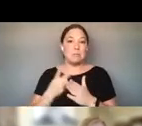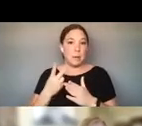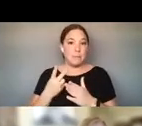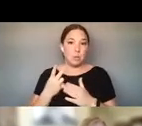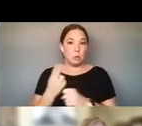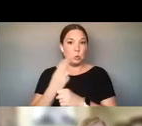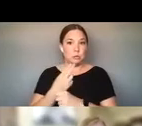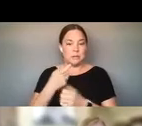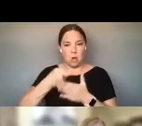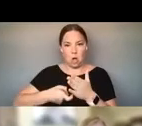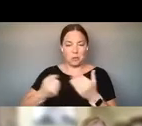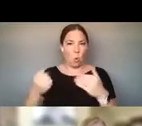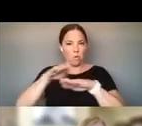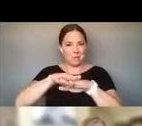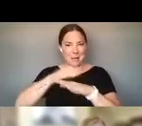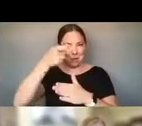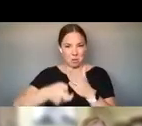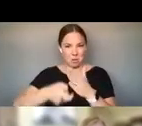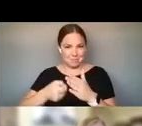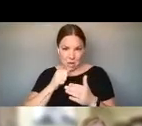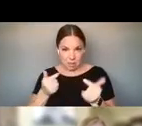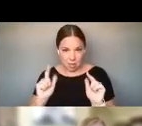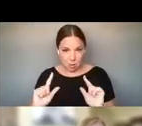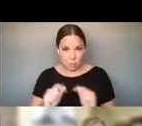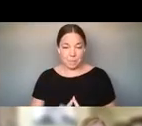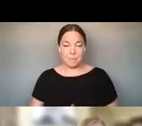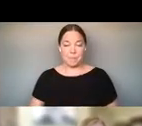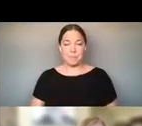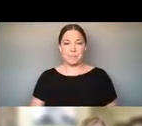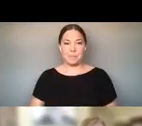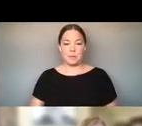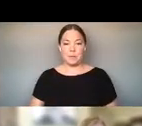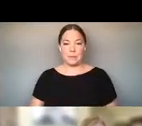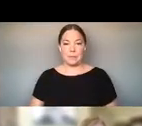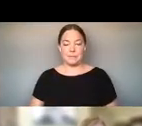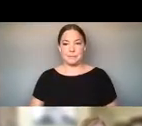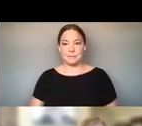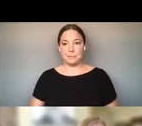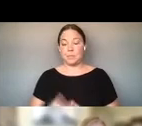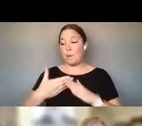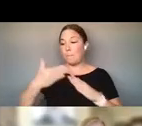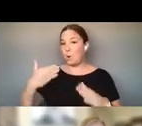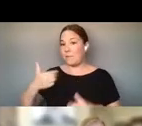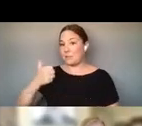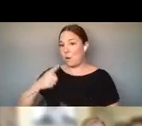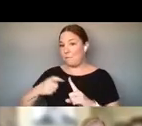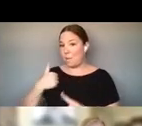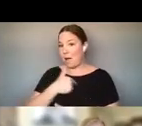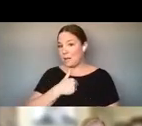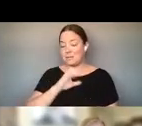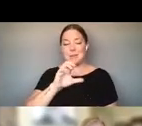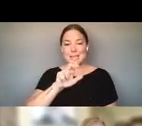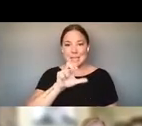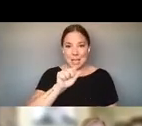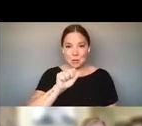costs. So if you do have either previous grants from us, whether they're cares grants